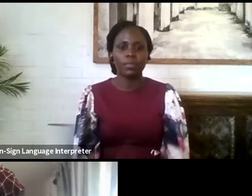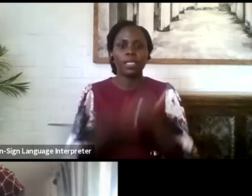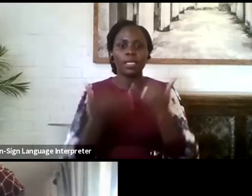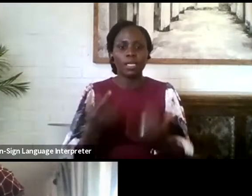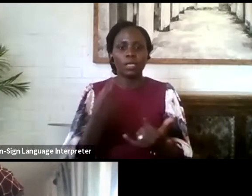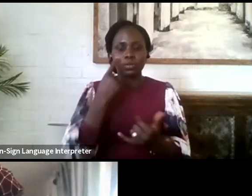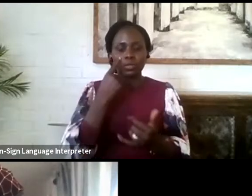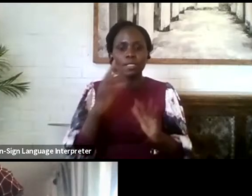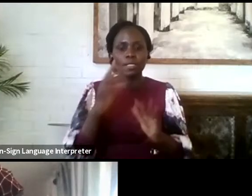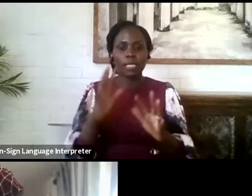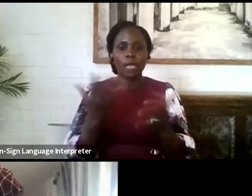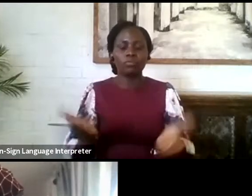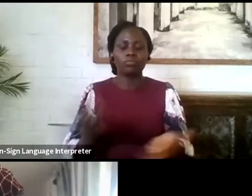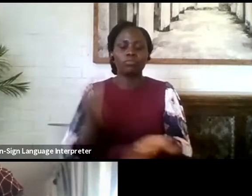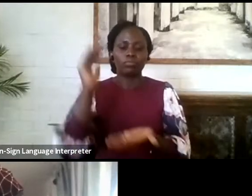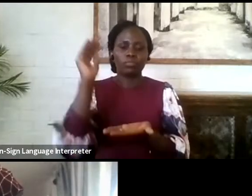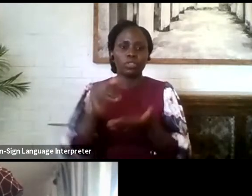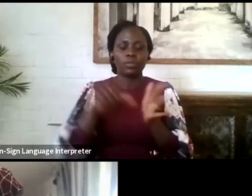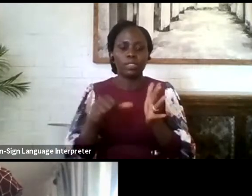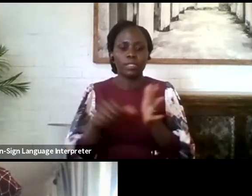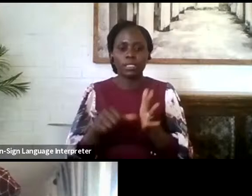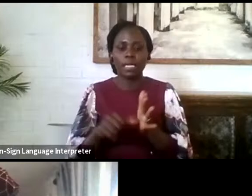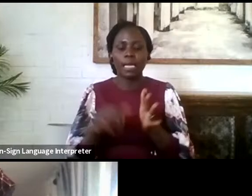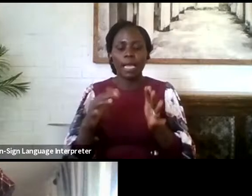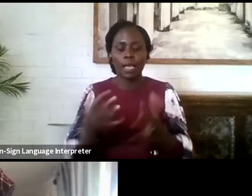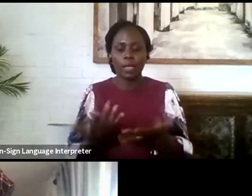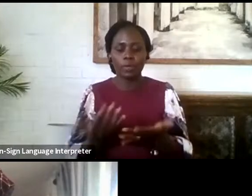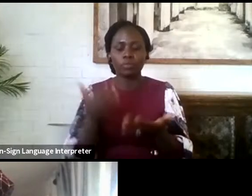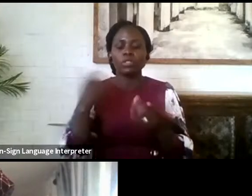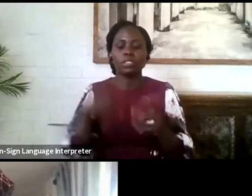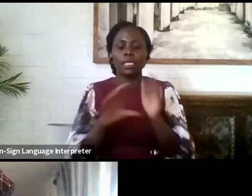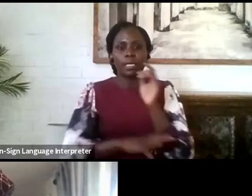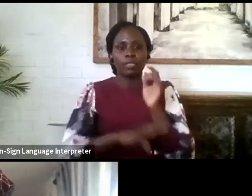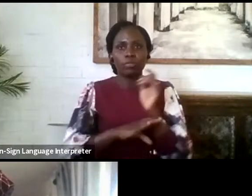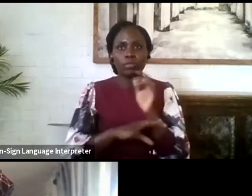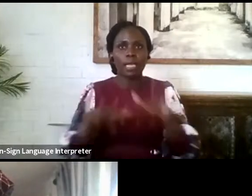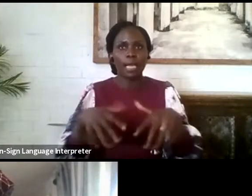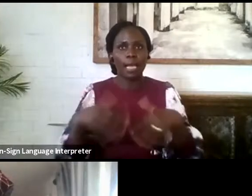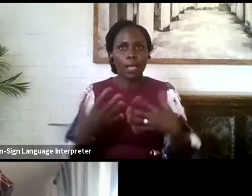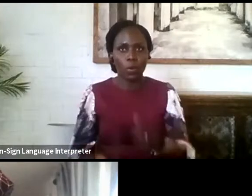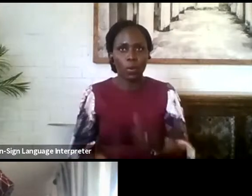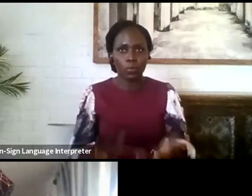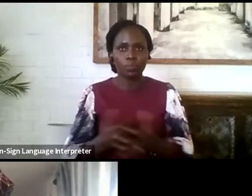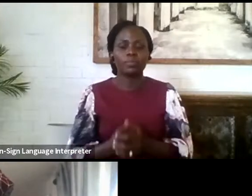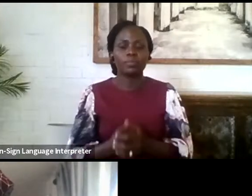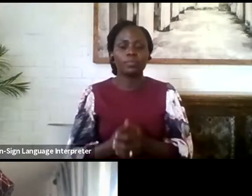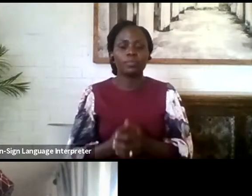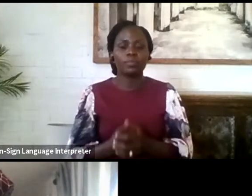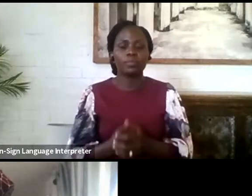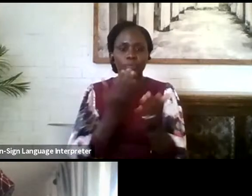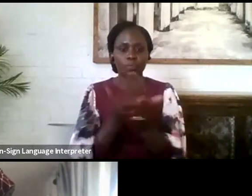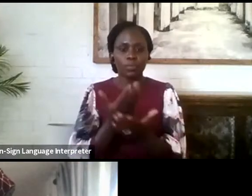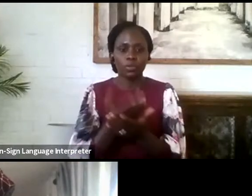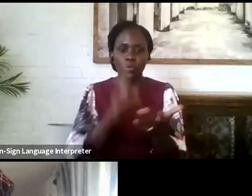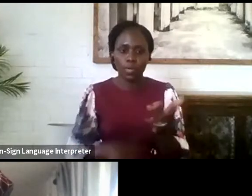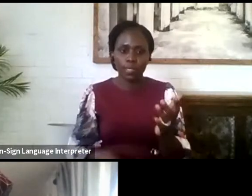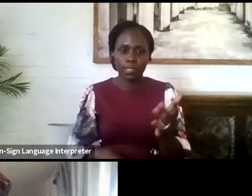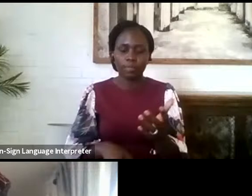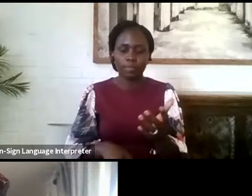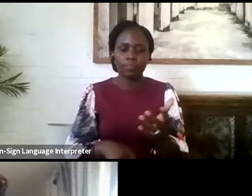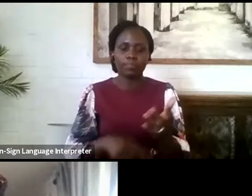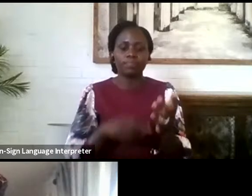best governments can do this within our continent, we propose some key recommendations that policymakers must